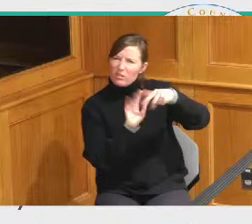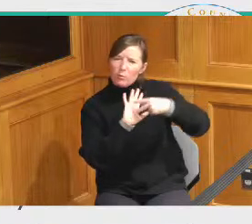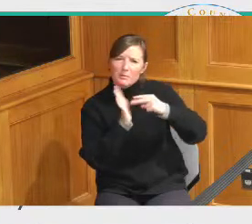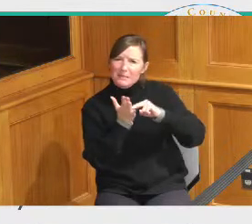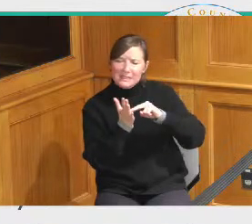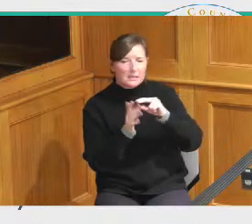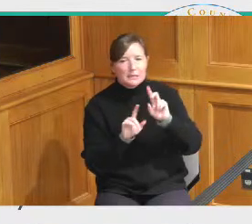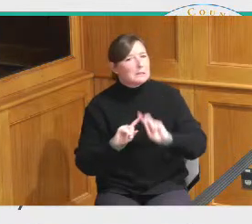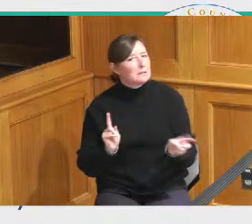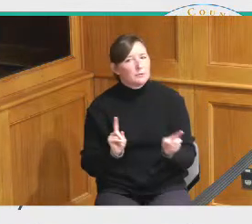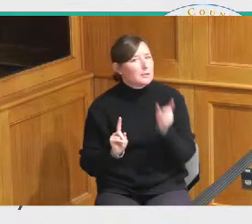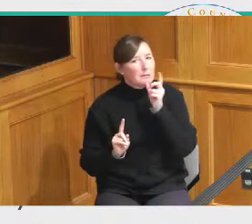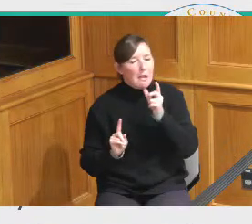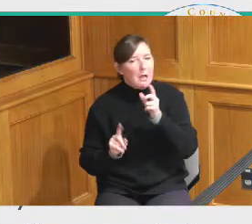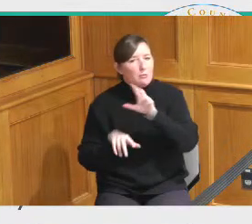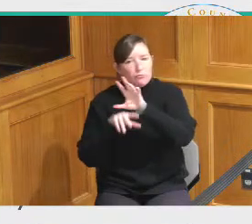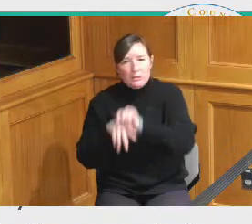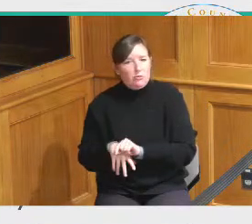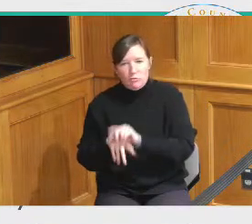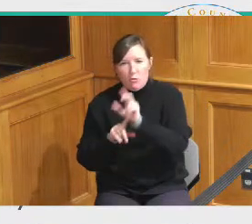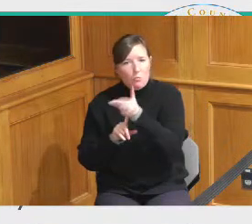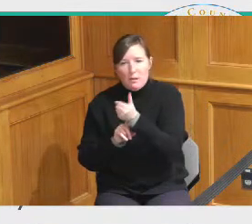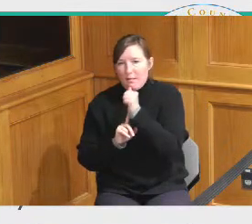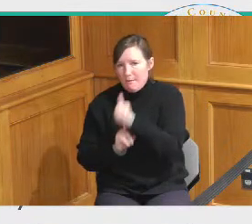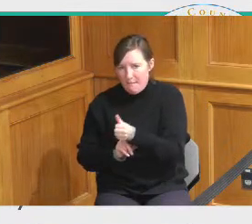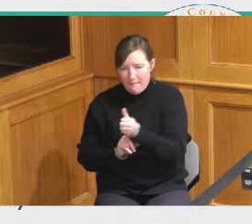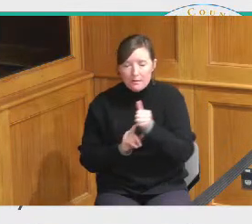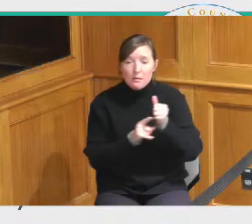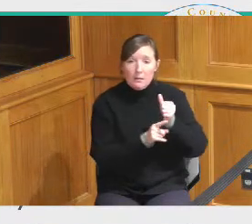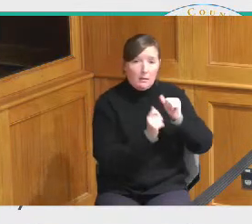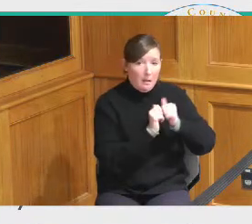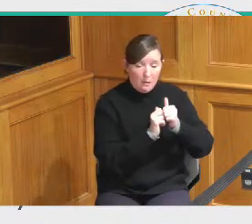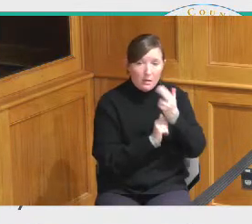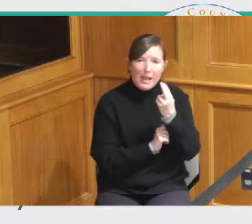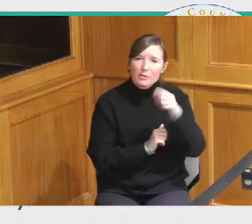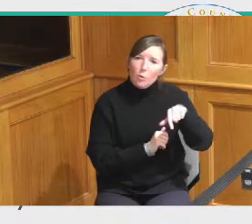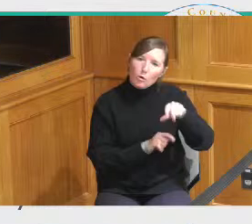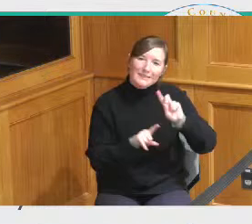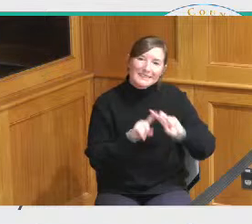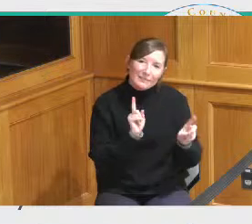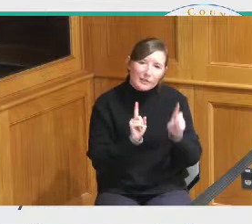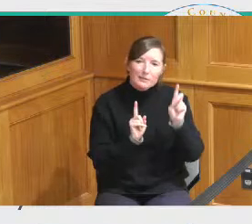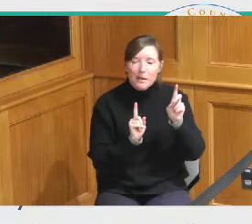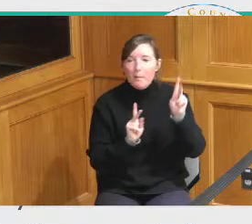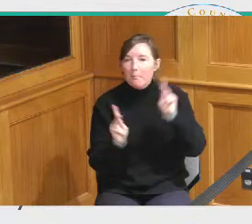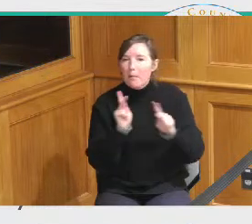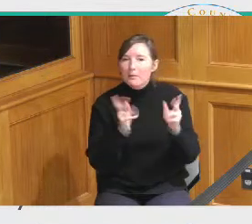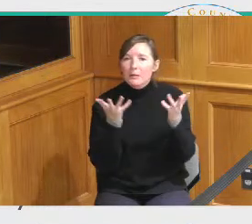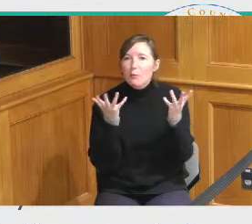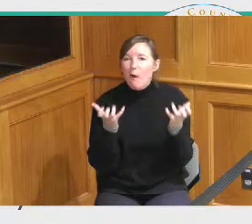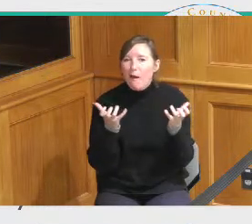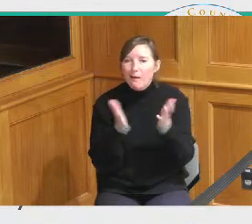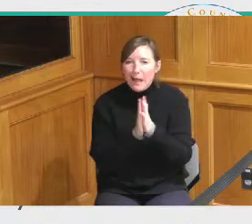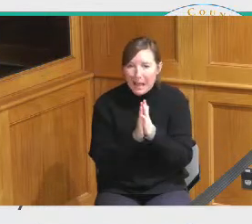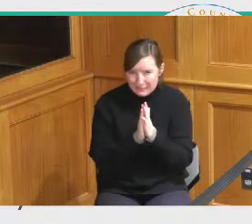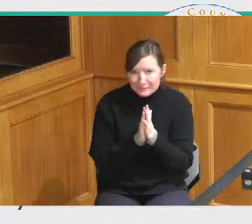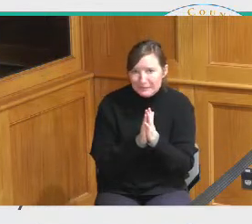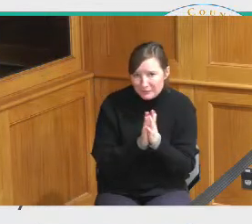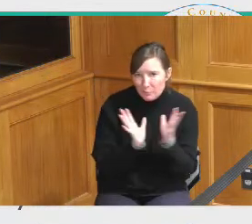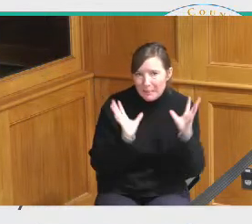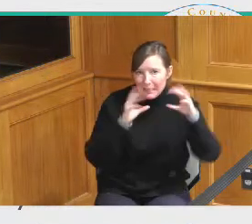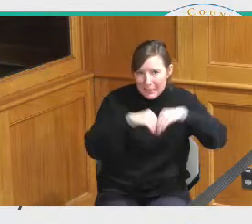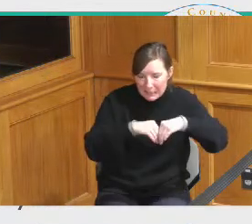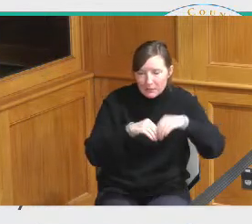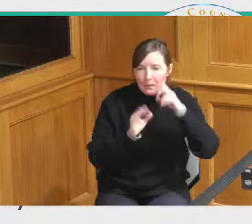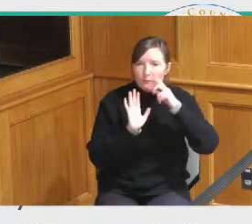not like other traditional hotels in that there are some different things that the public is asking for, whether it's